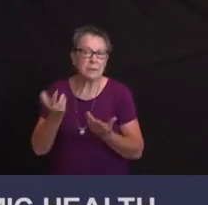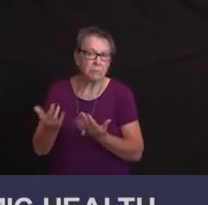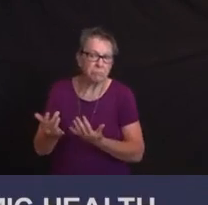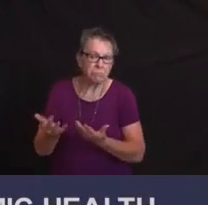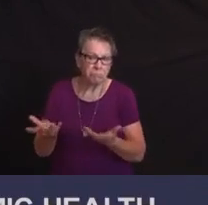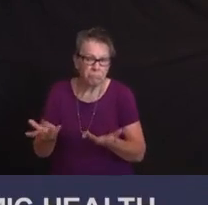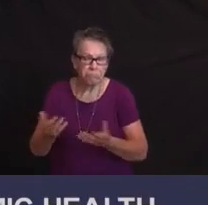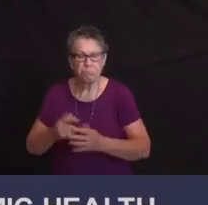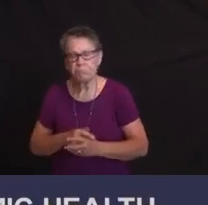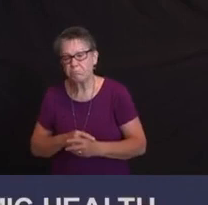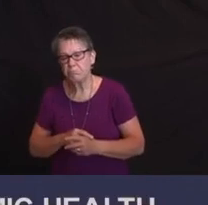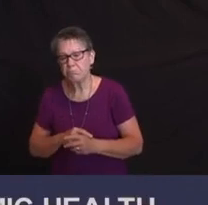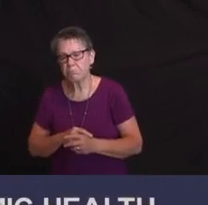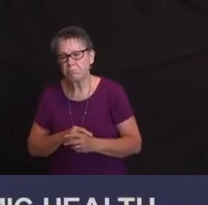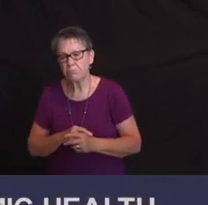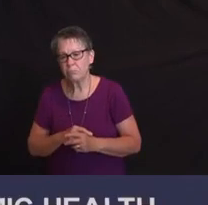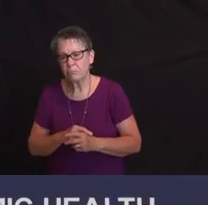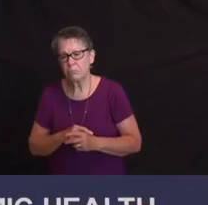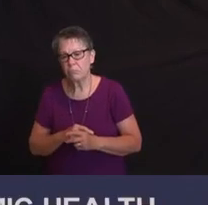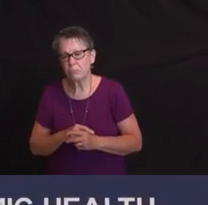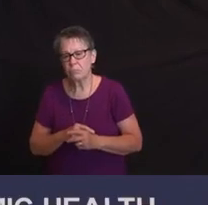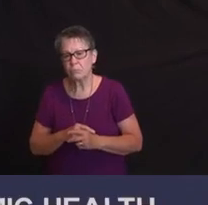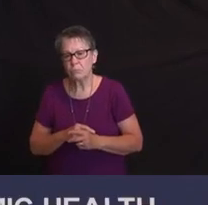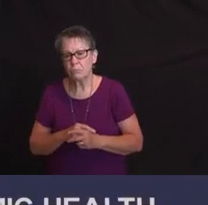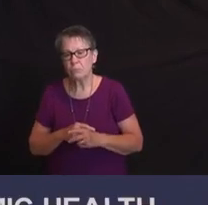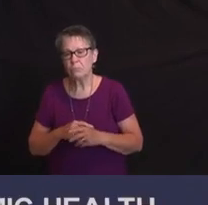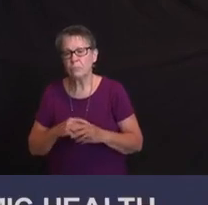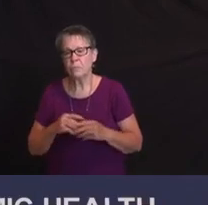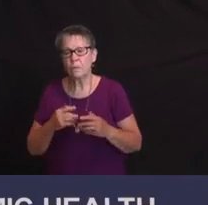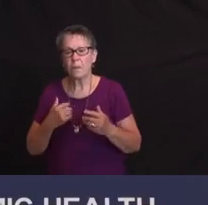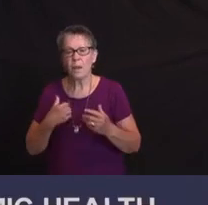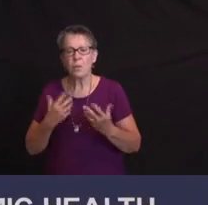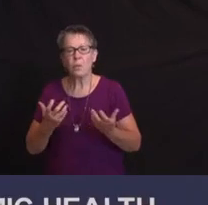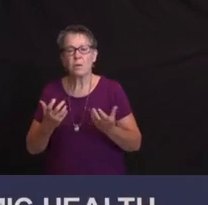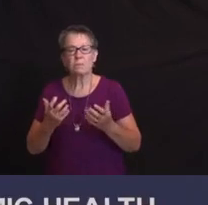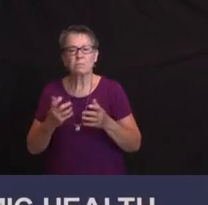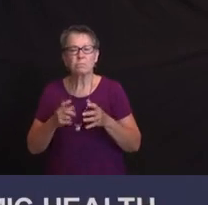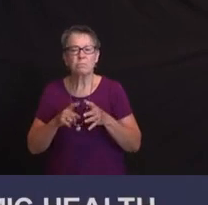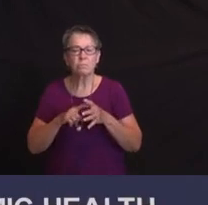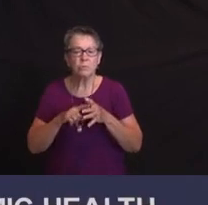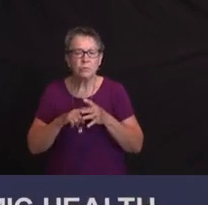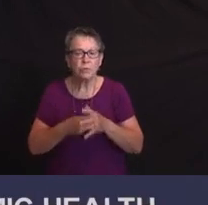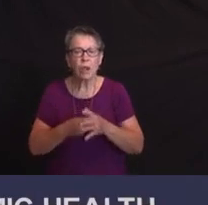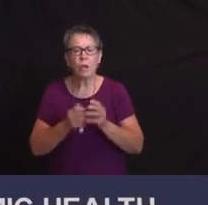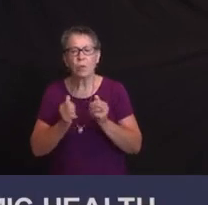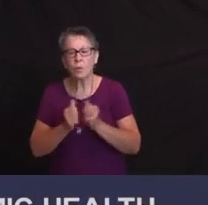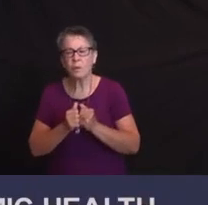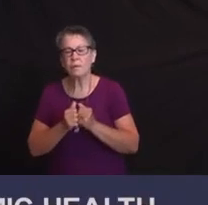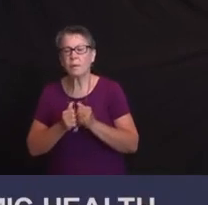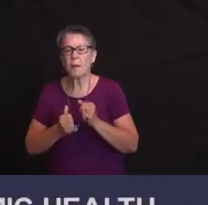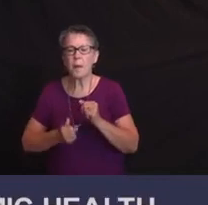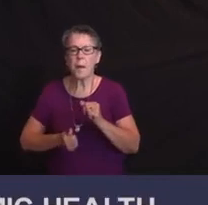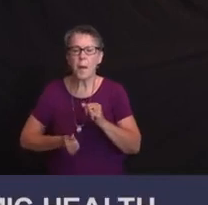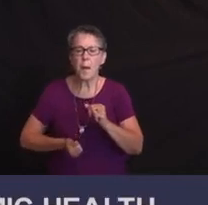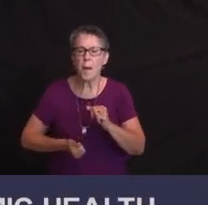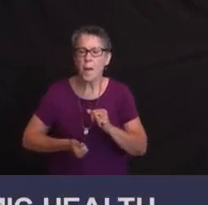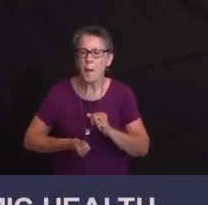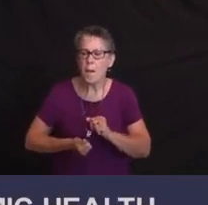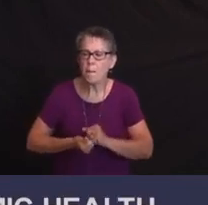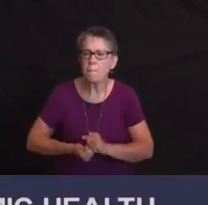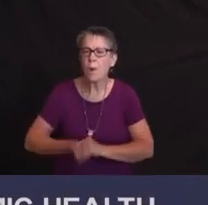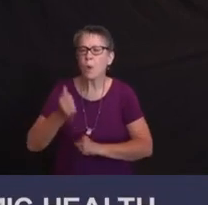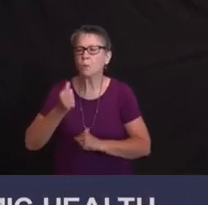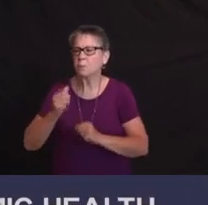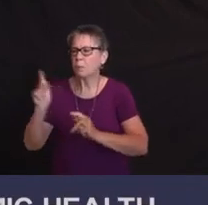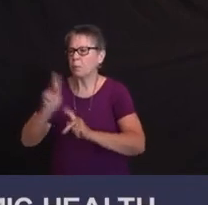And again, we wanted to start with the most sensitive, time-sensitive, and most vulnerable communities first, hospitals, long-term care, et